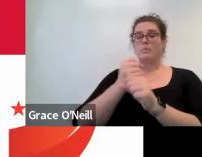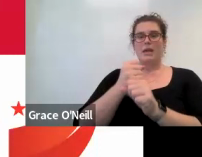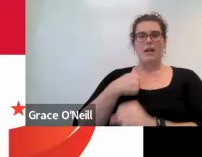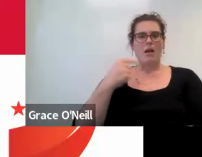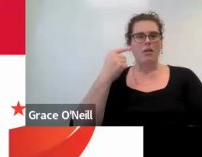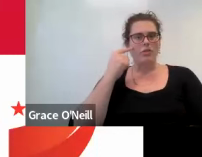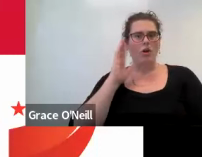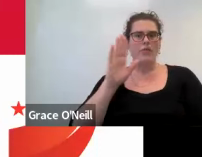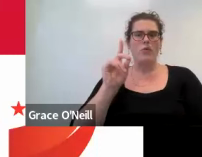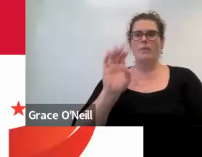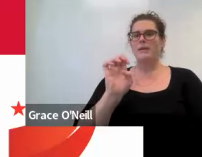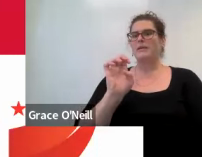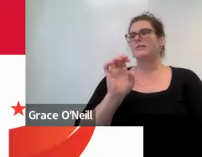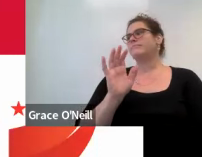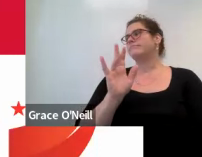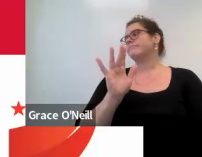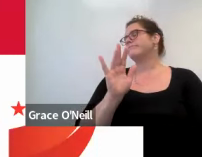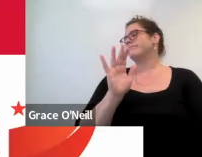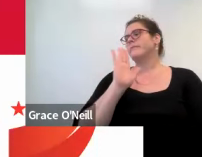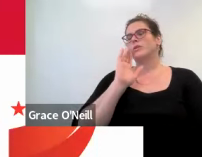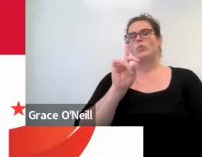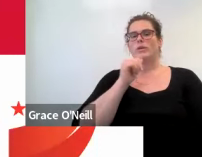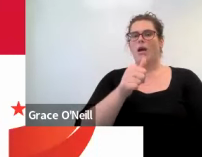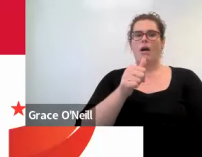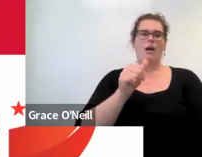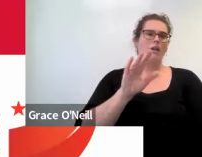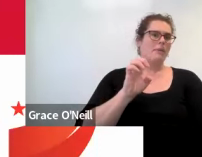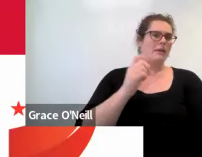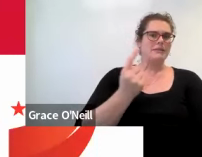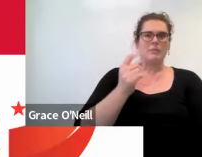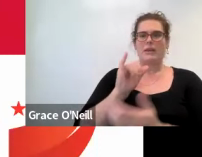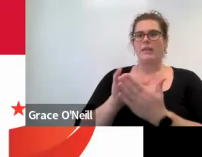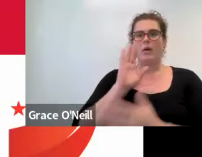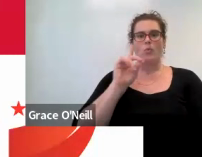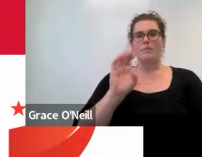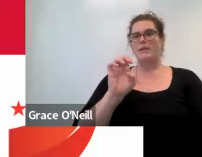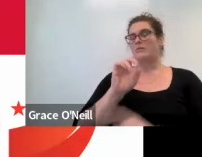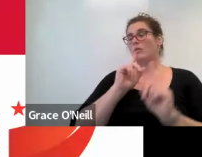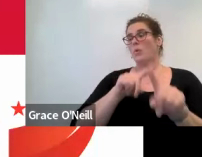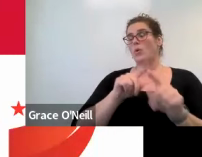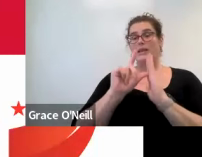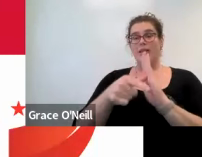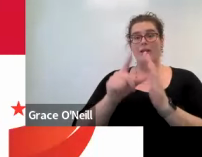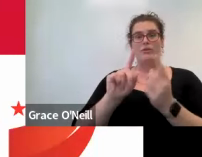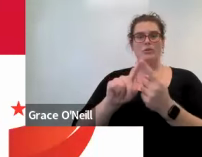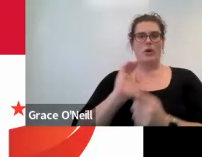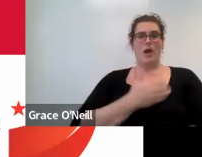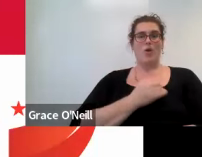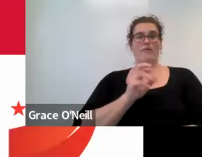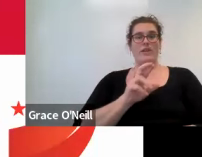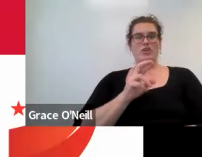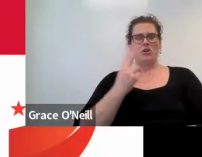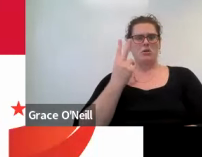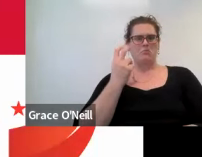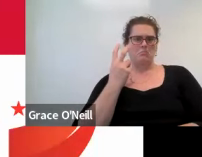been, this wouldn't have been something that would have been reported to our vendor, because